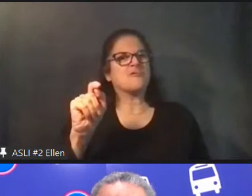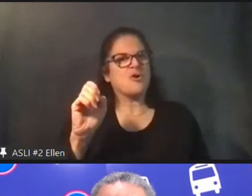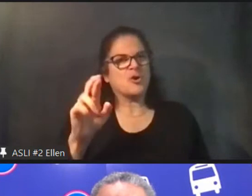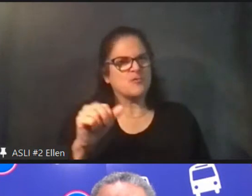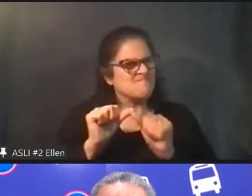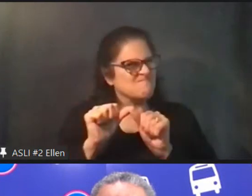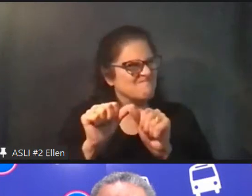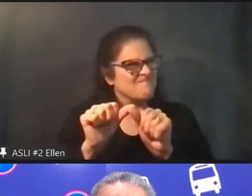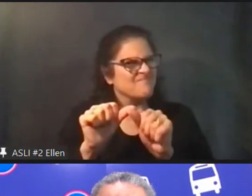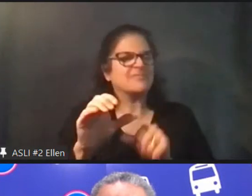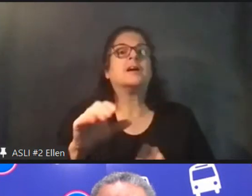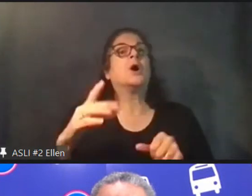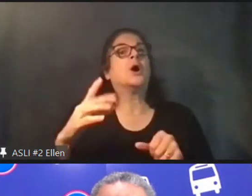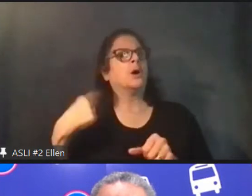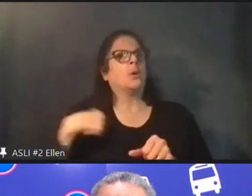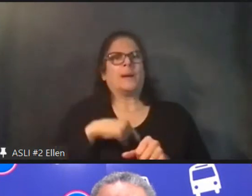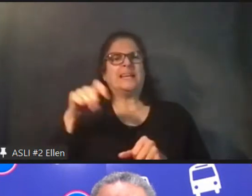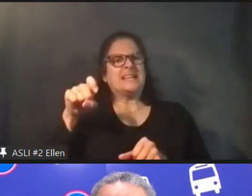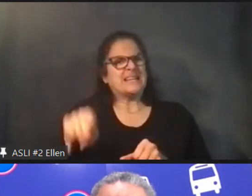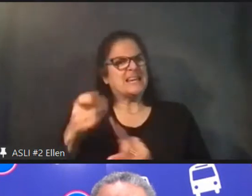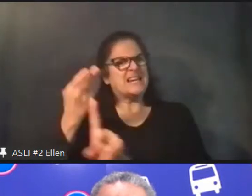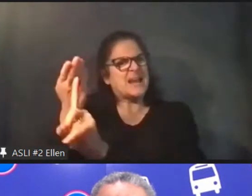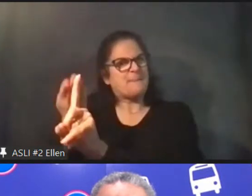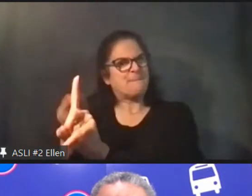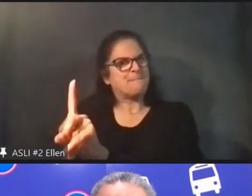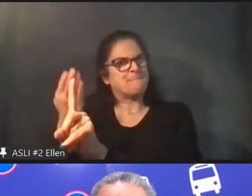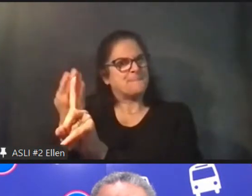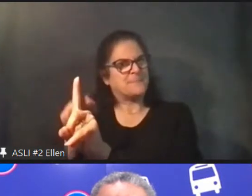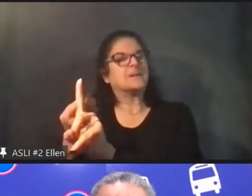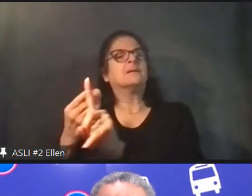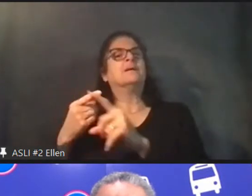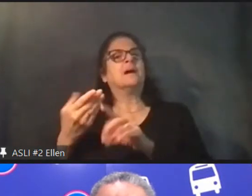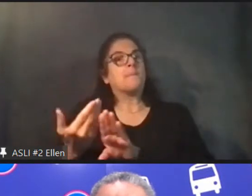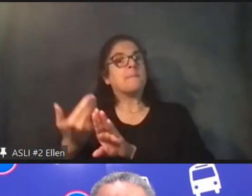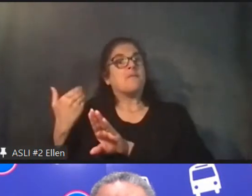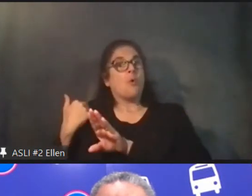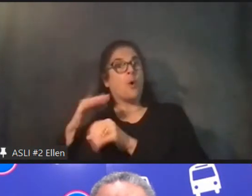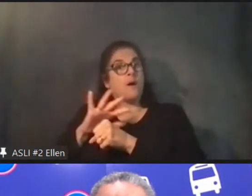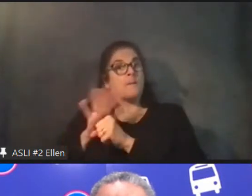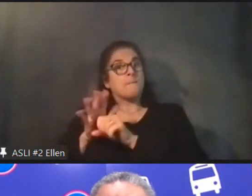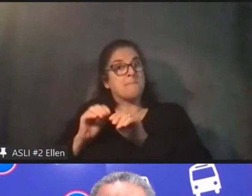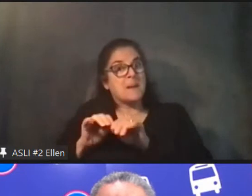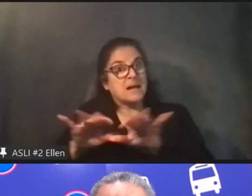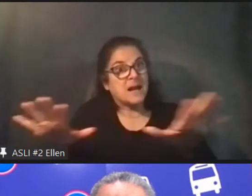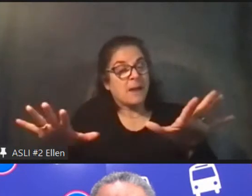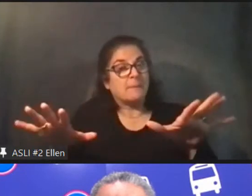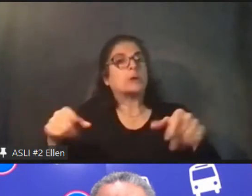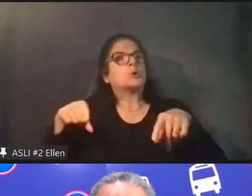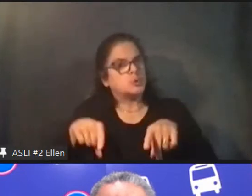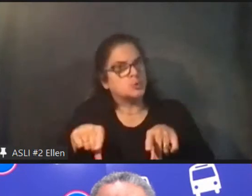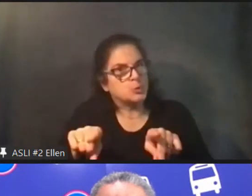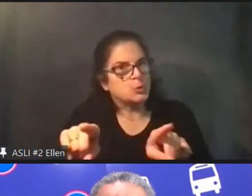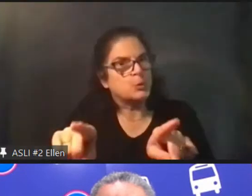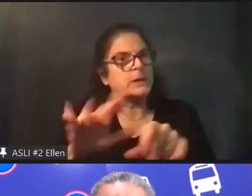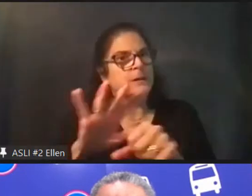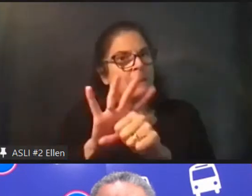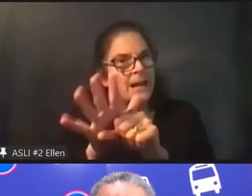We needed him during the pandemic. And now we need him as we're emerging from the pandemic.